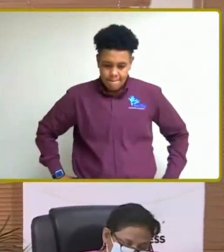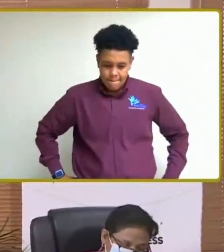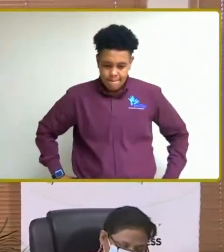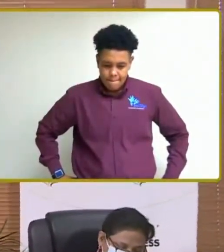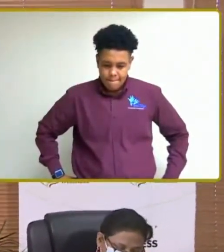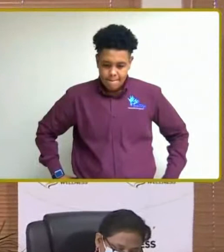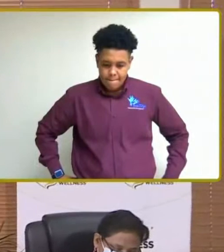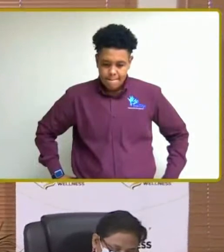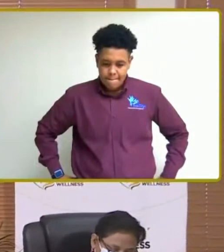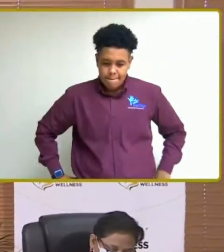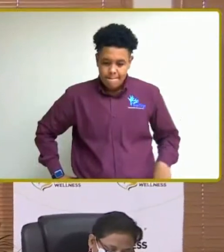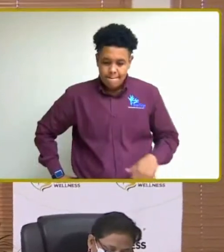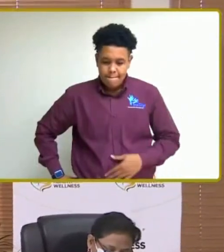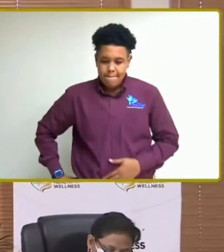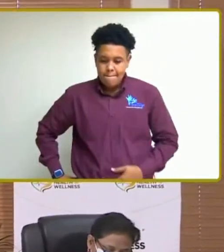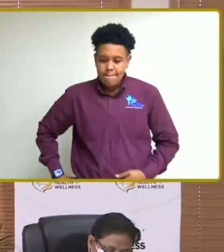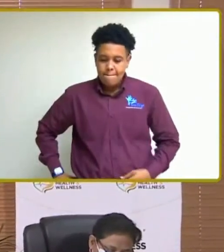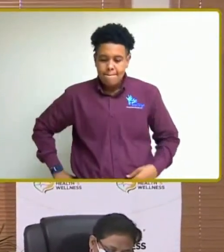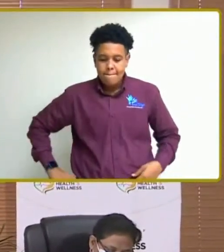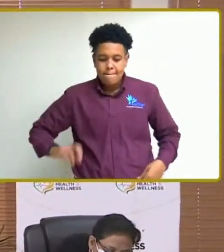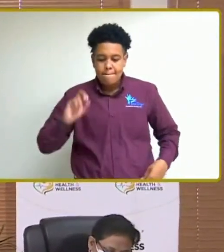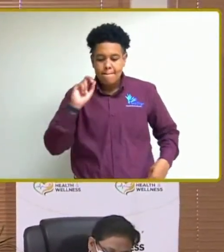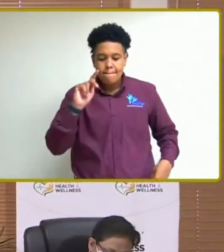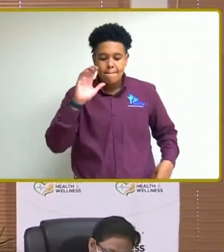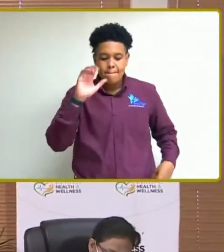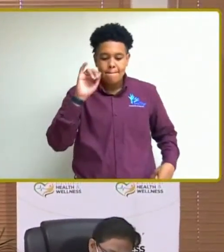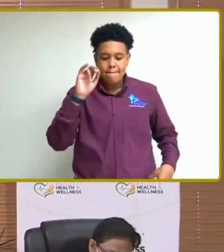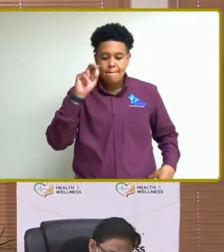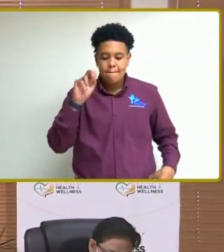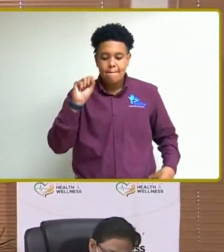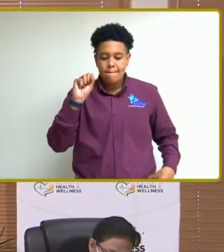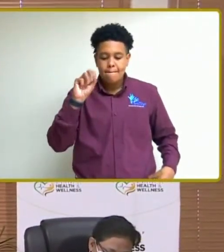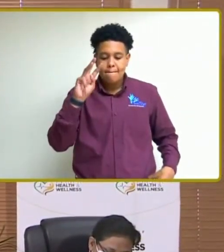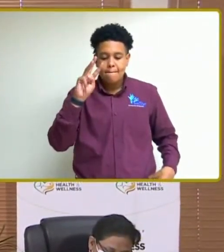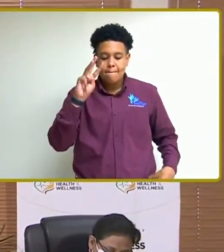Okay, we're going to begin with Cassius Watson from Jamaica Social.